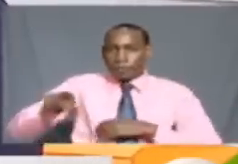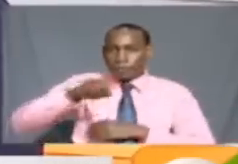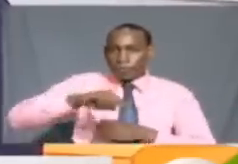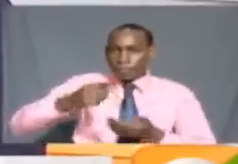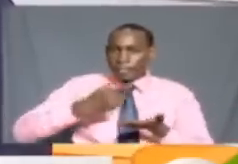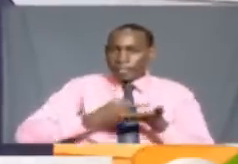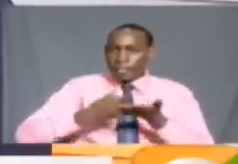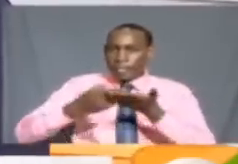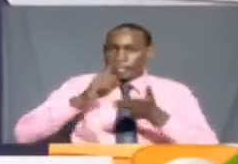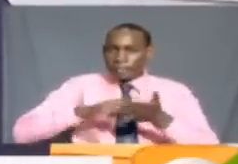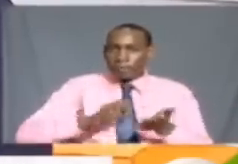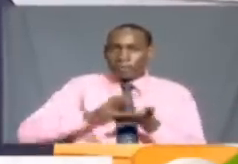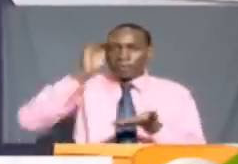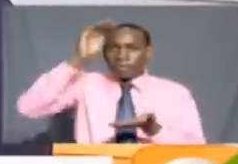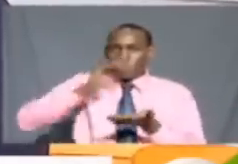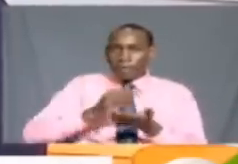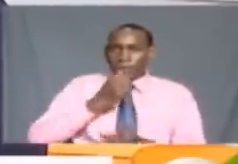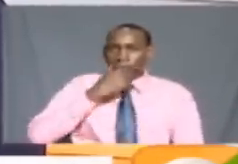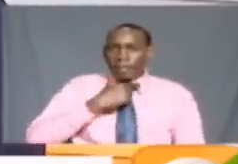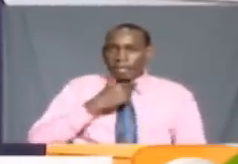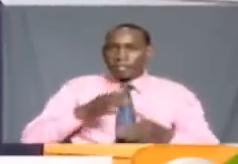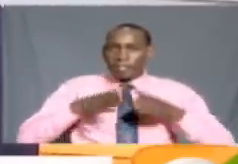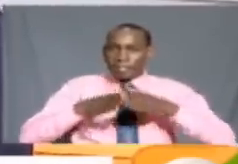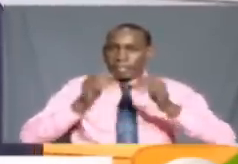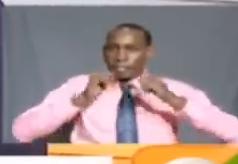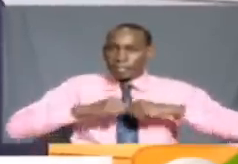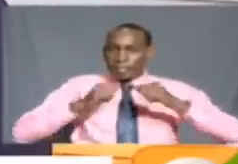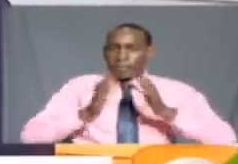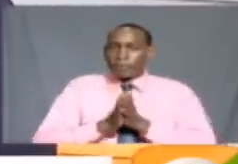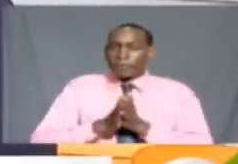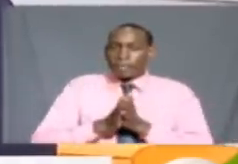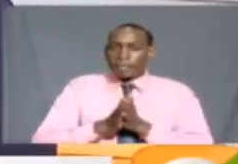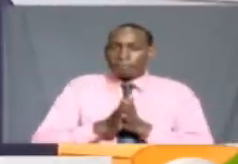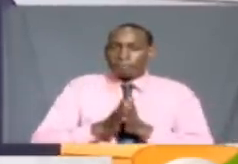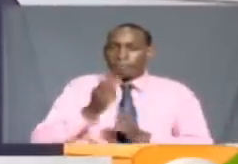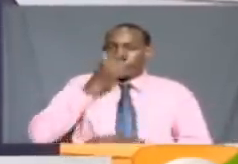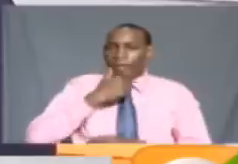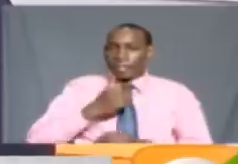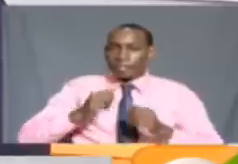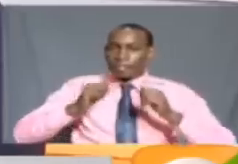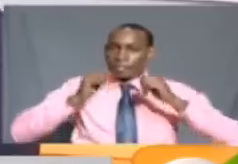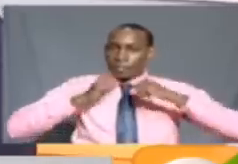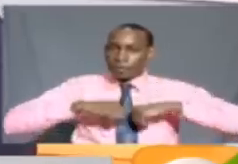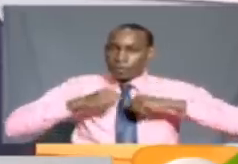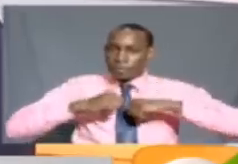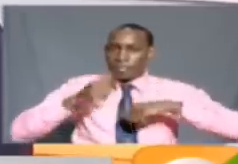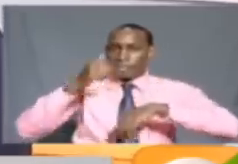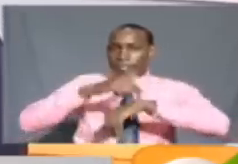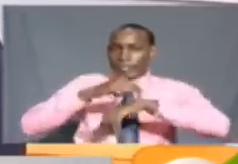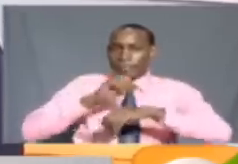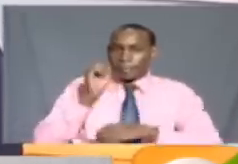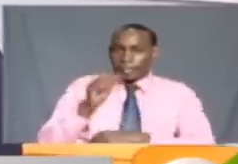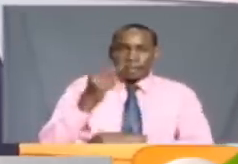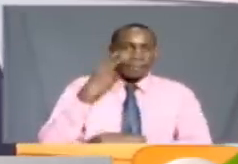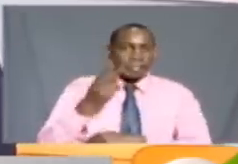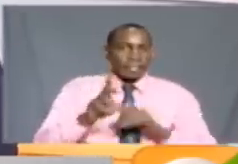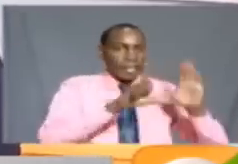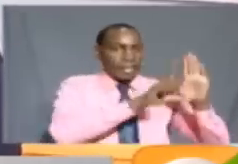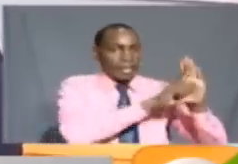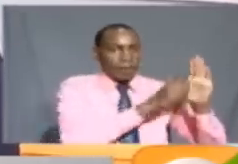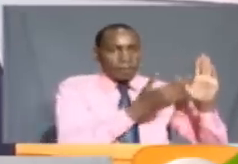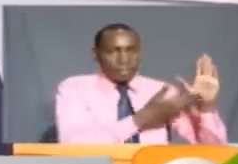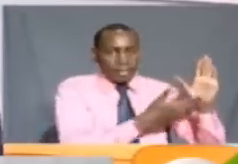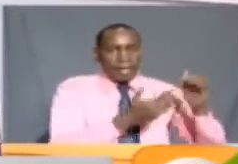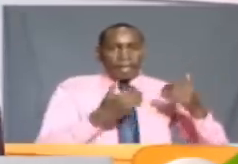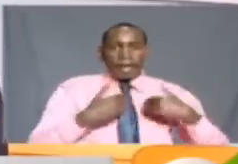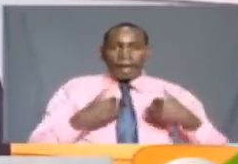about lowering the age of sexual consent, you're talking about lowering the age of consent, period. And if you look at the laws, there